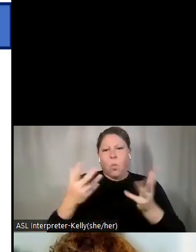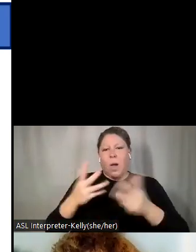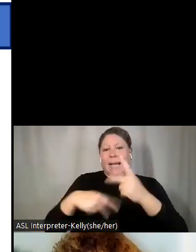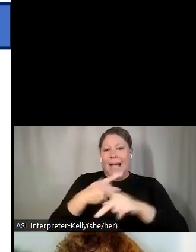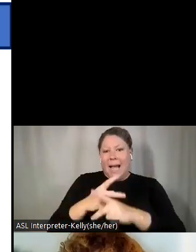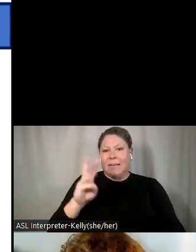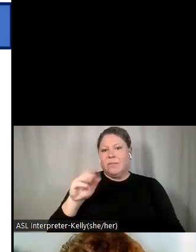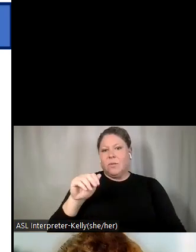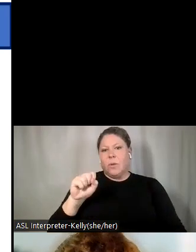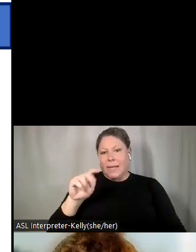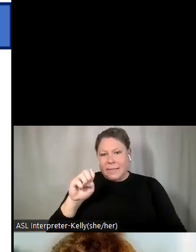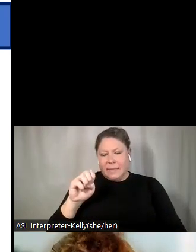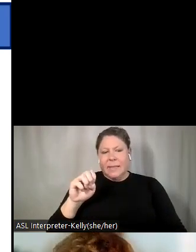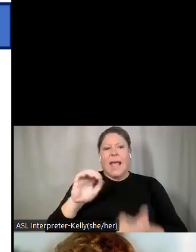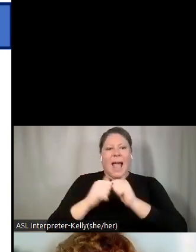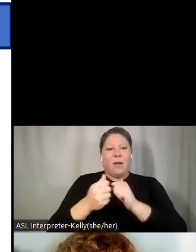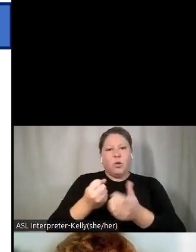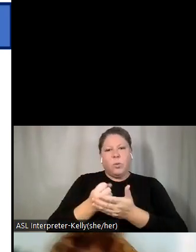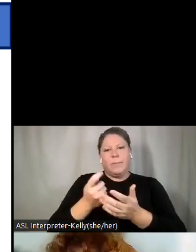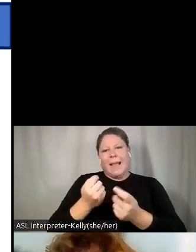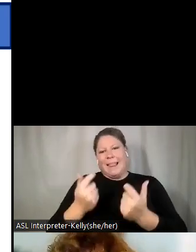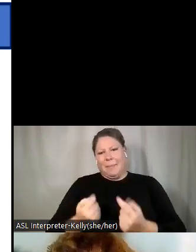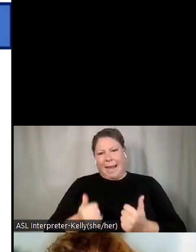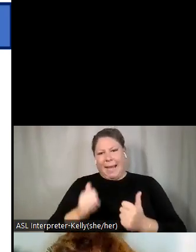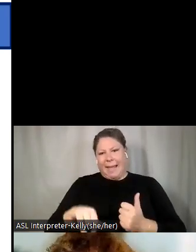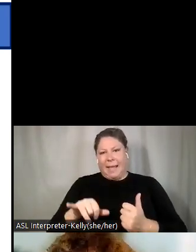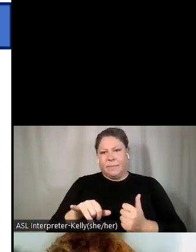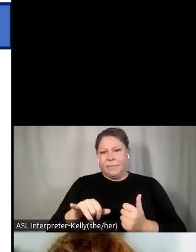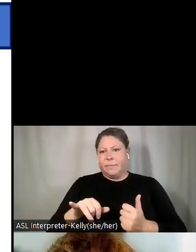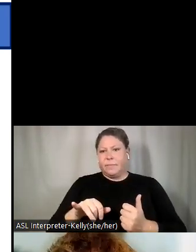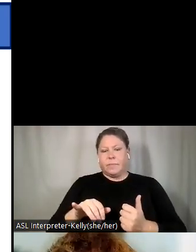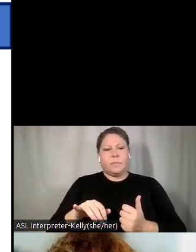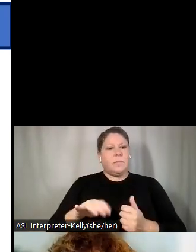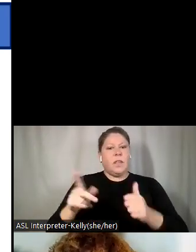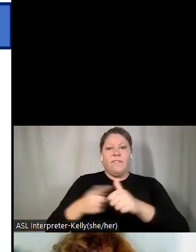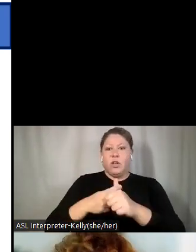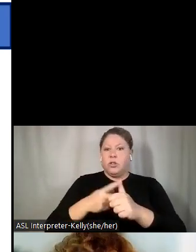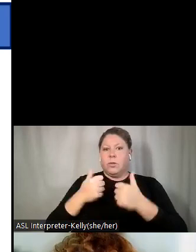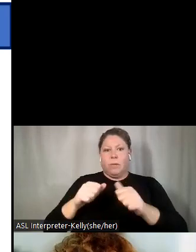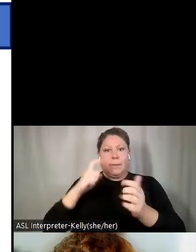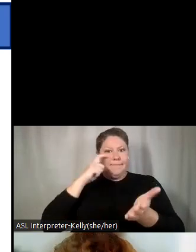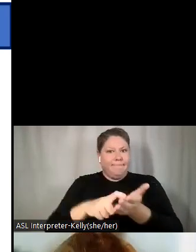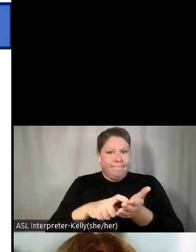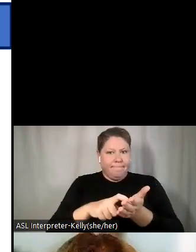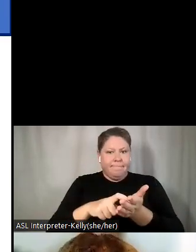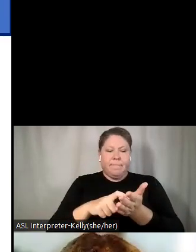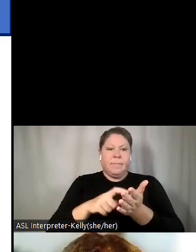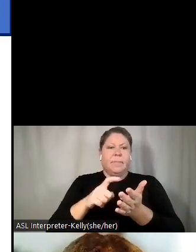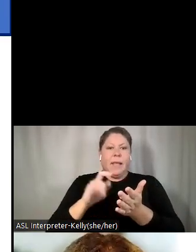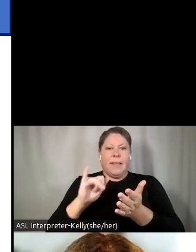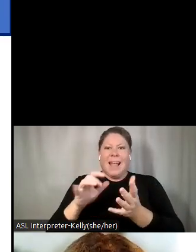you take to eliminate that sort of waste? So we do a lot of work just with the simple identification of wastes. Next slide,